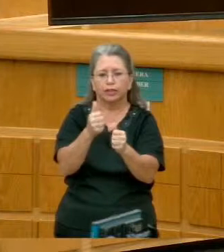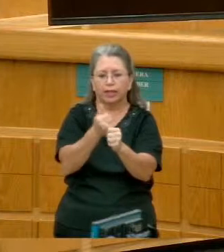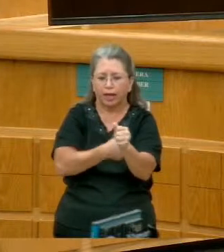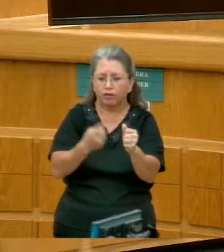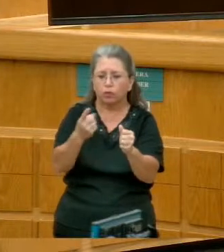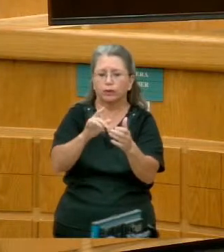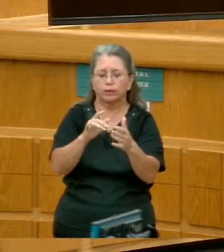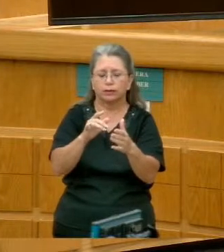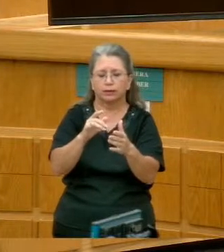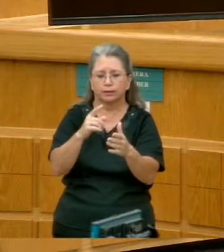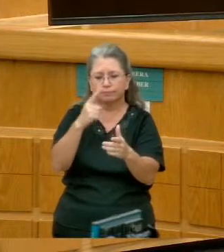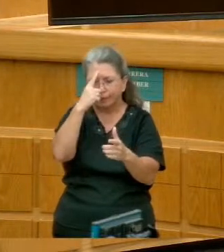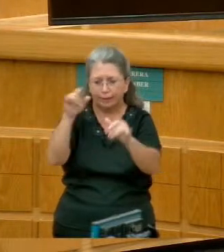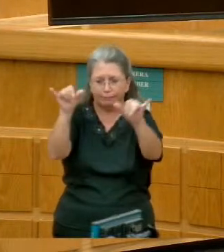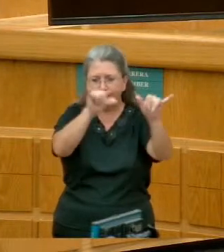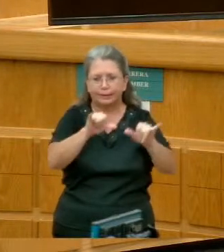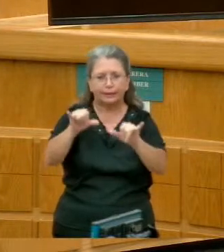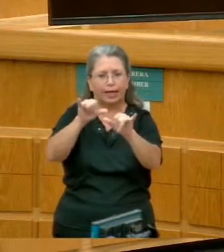same page when it comes to school.